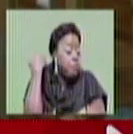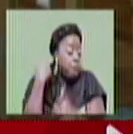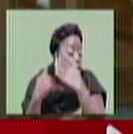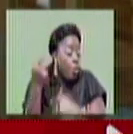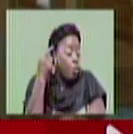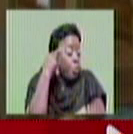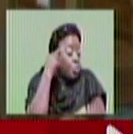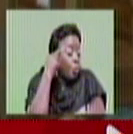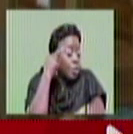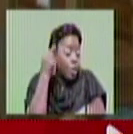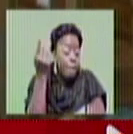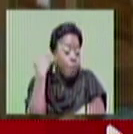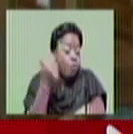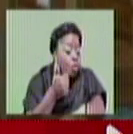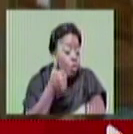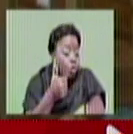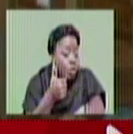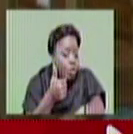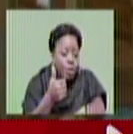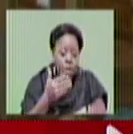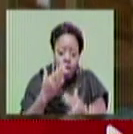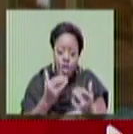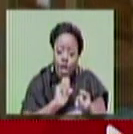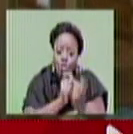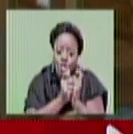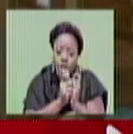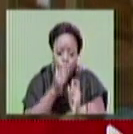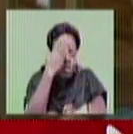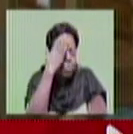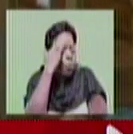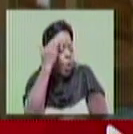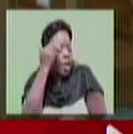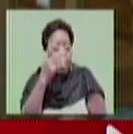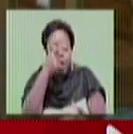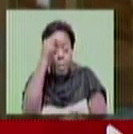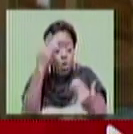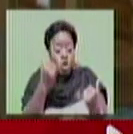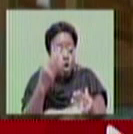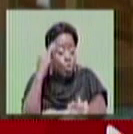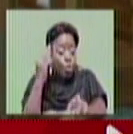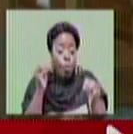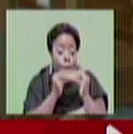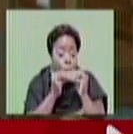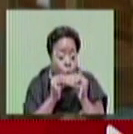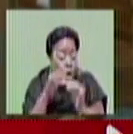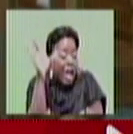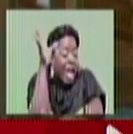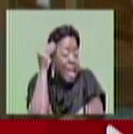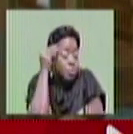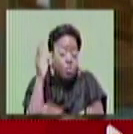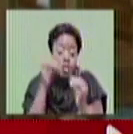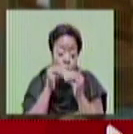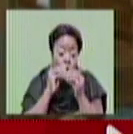CDC, as said by WHO, about wearing of masks, we have to alter our views.